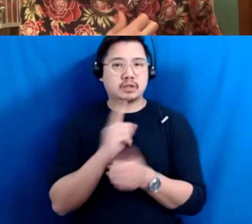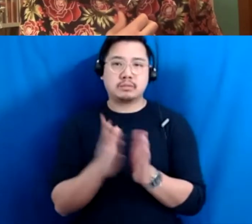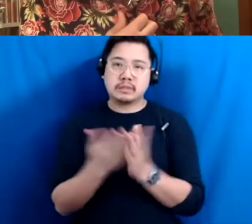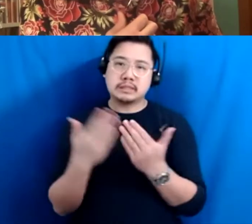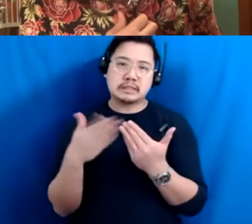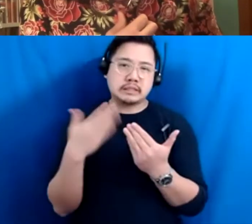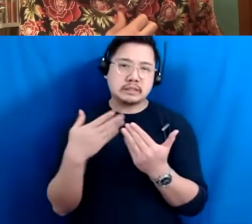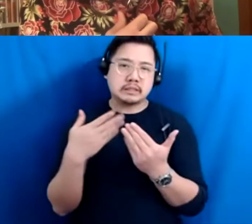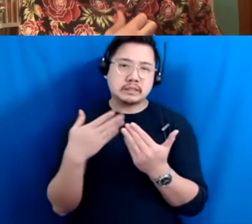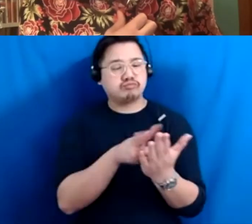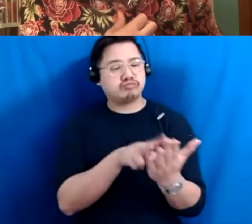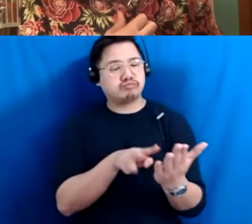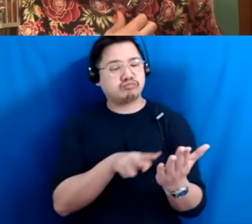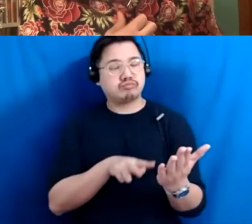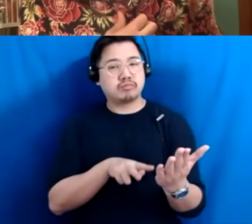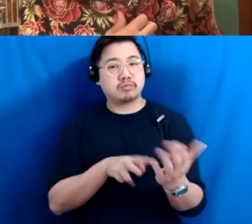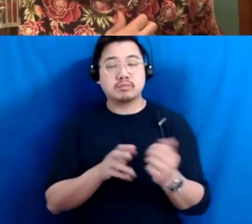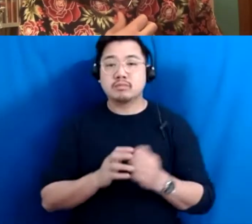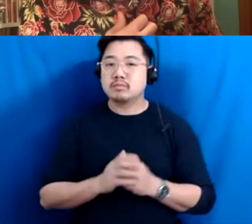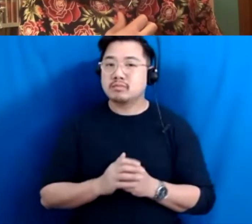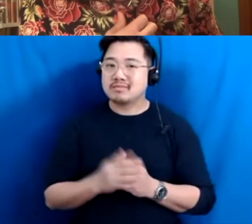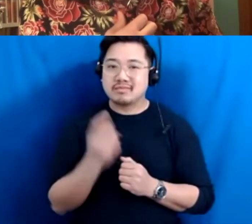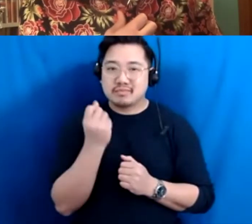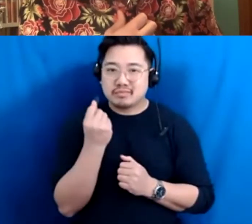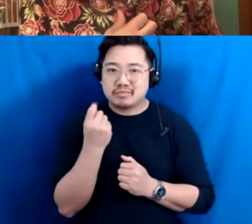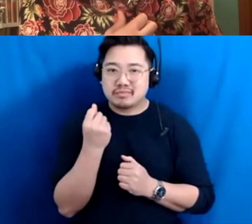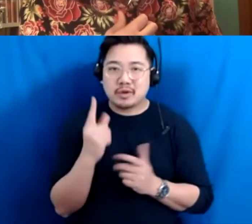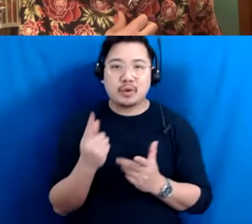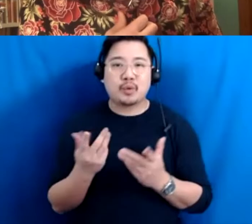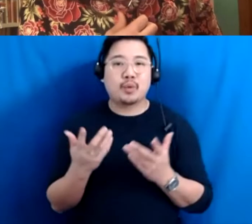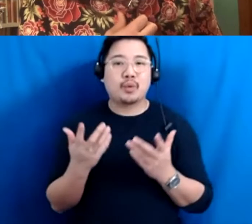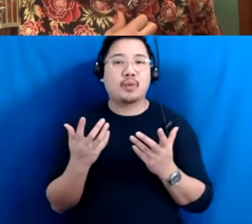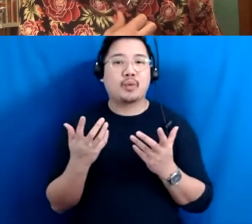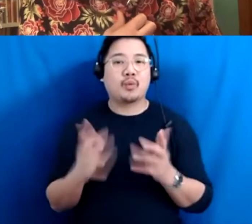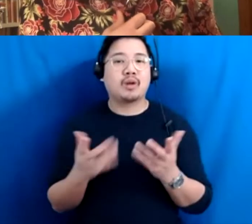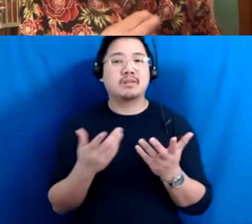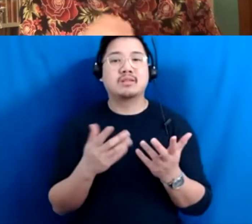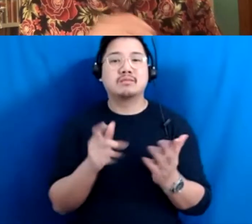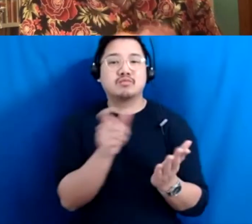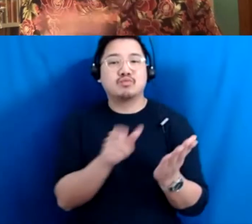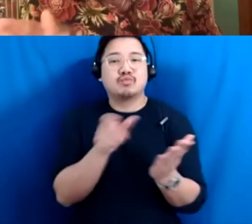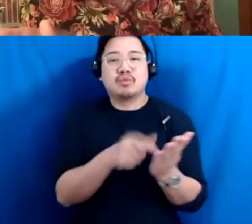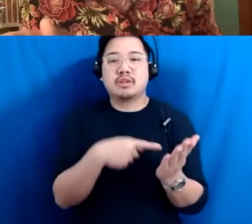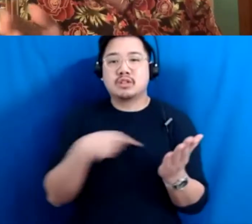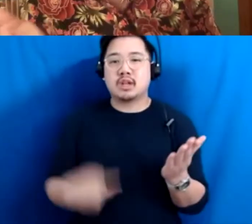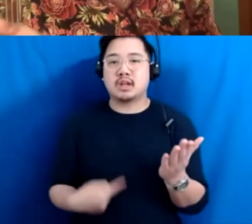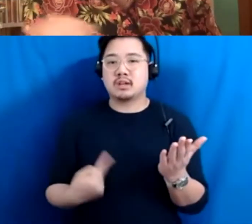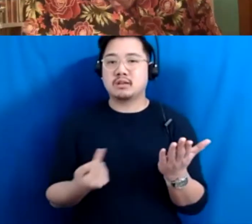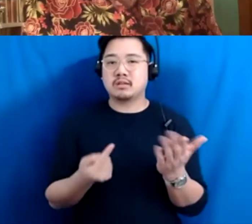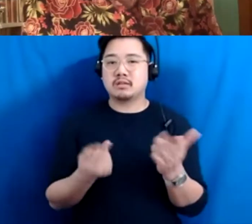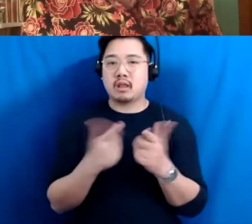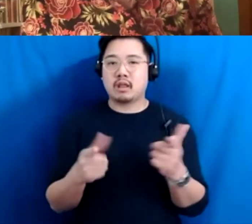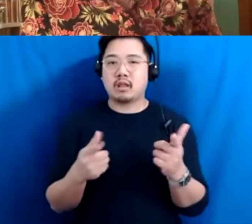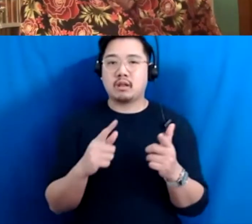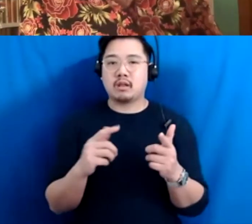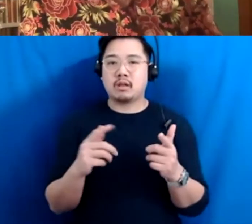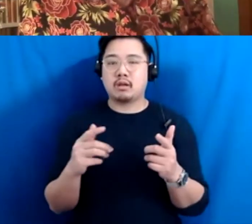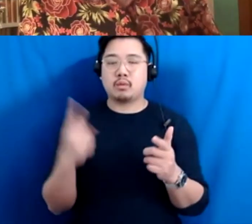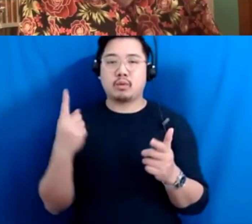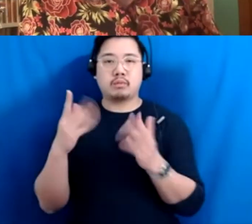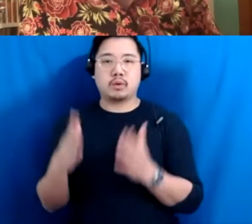as very possible, because definitely you didn't want to turn those non-Asian readers off from your work.